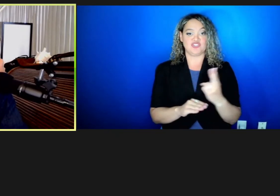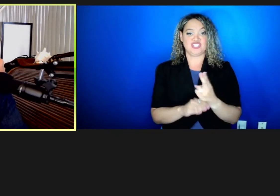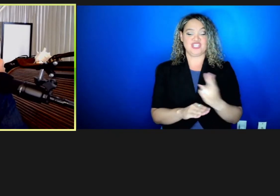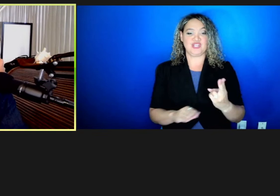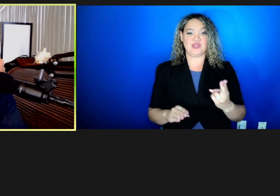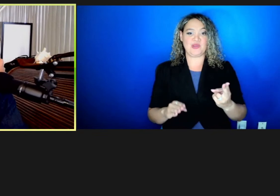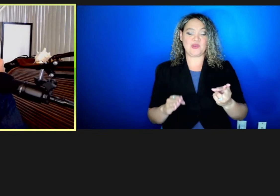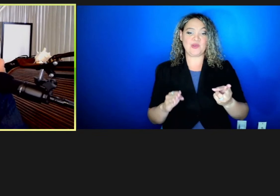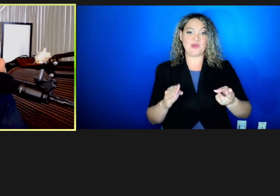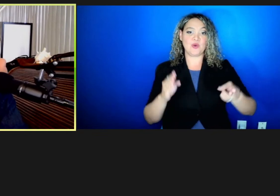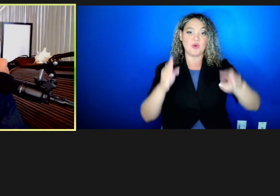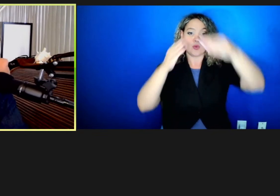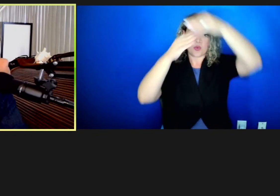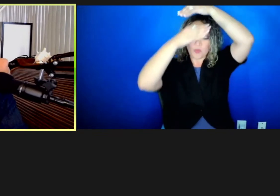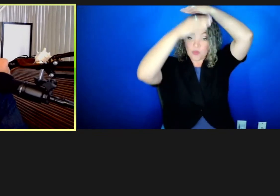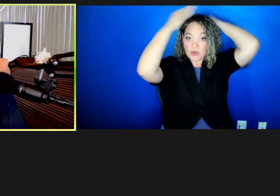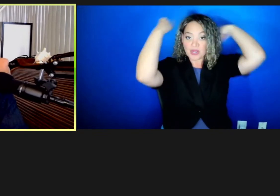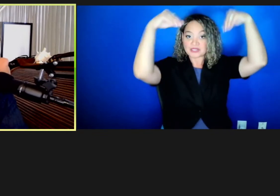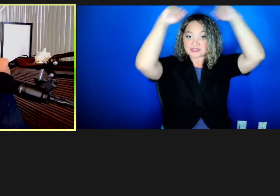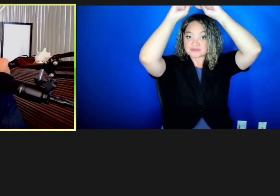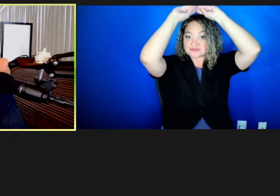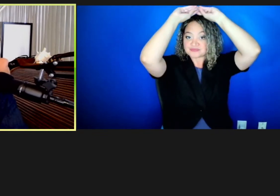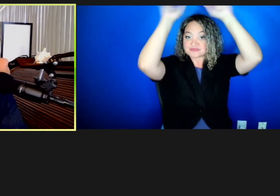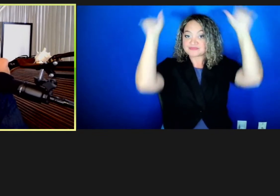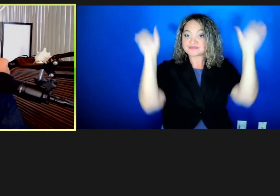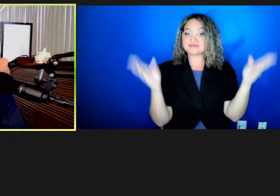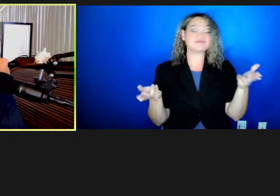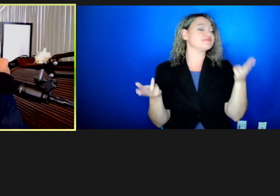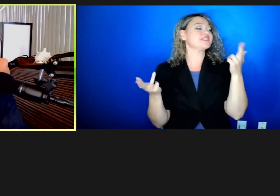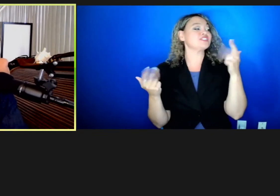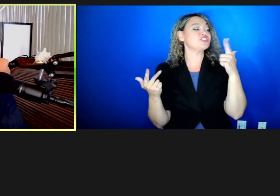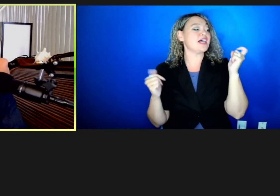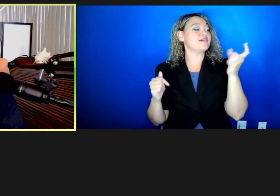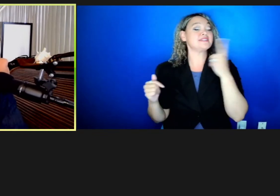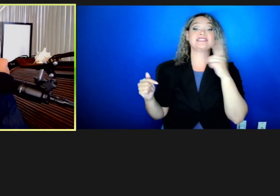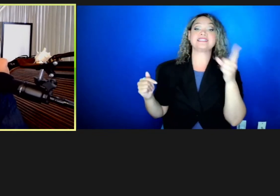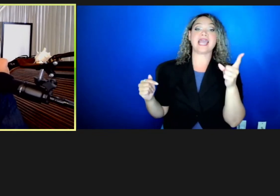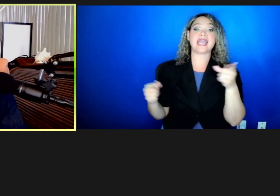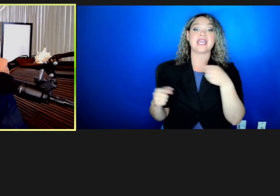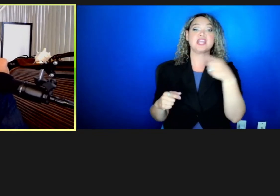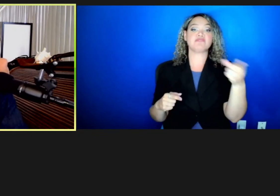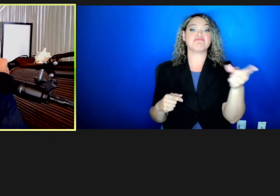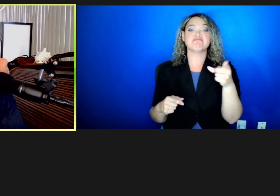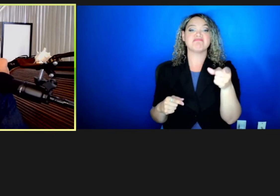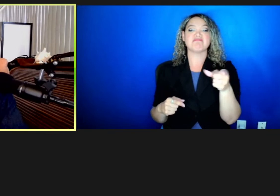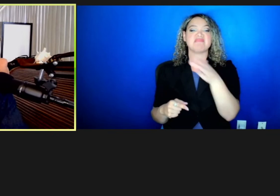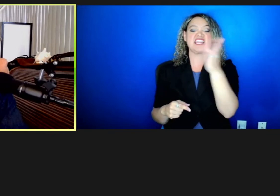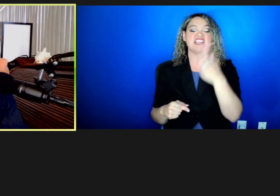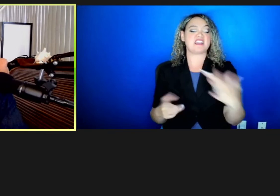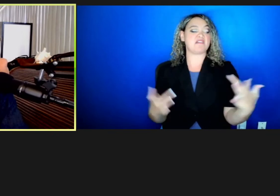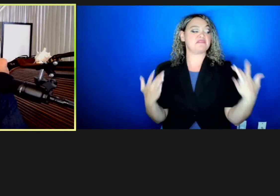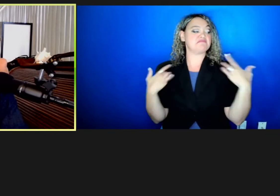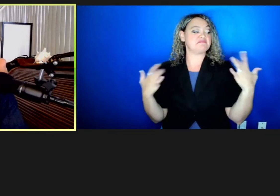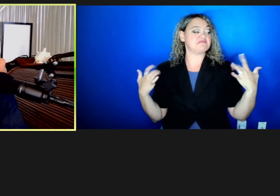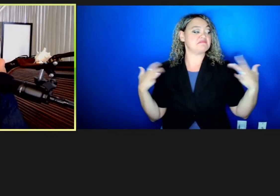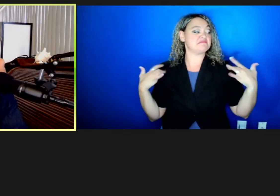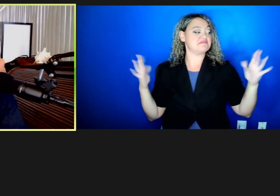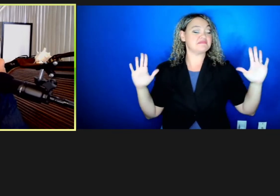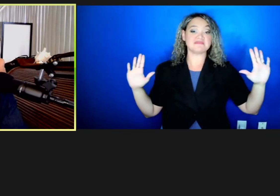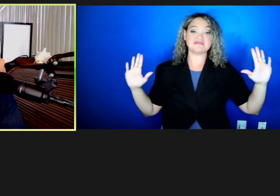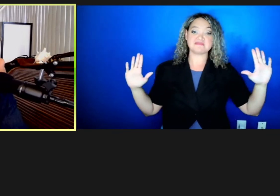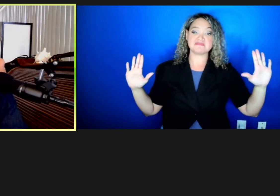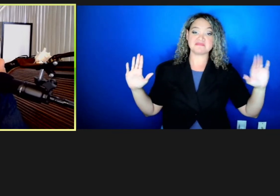turban as she laughed in the face of the loss as if to say, "Your glove never touched me." Jean